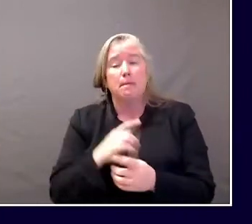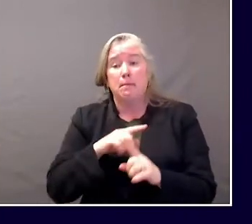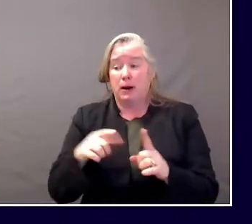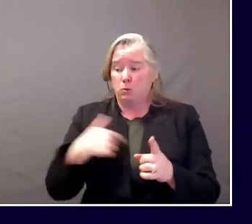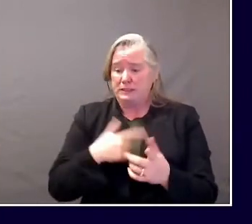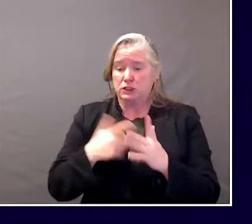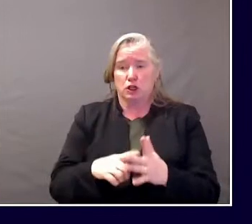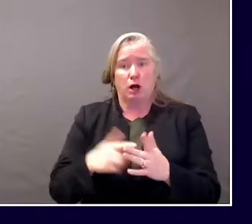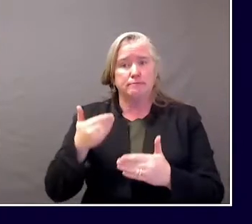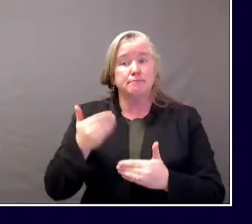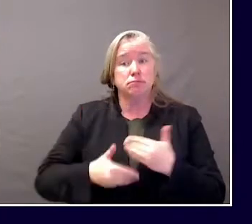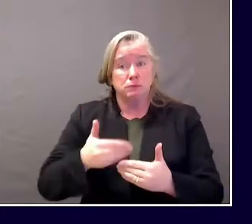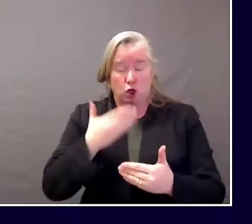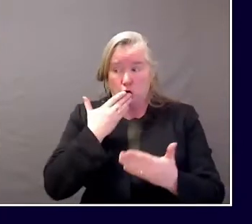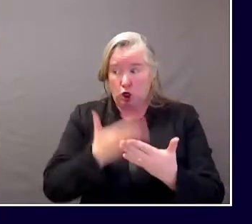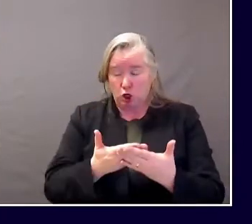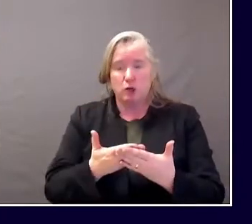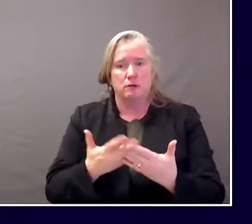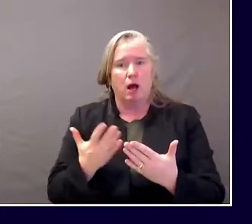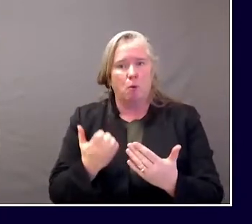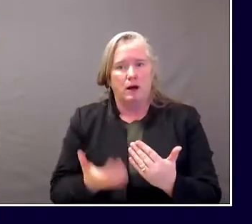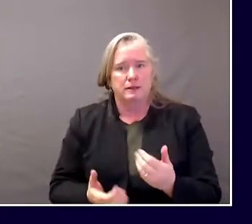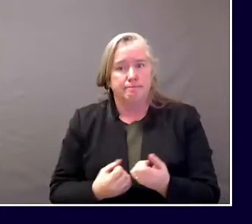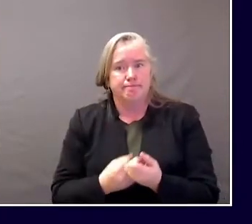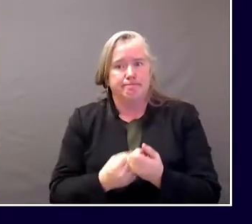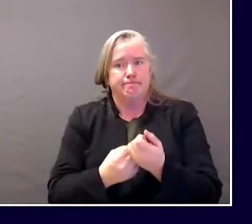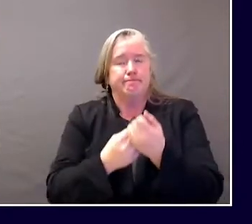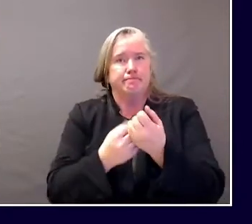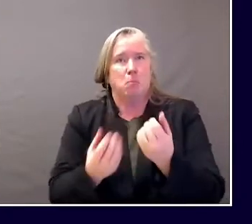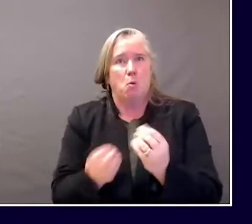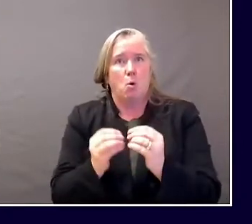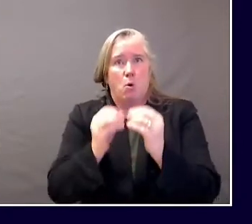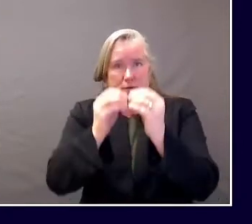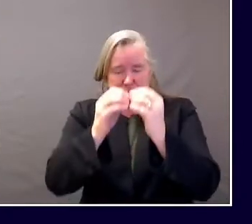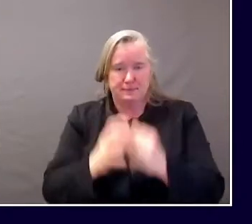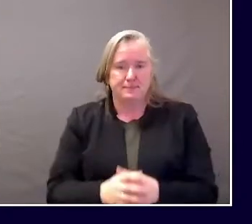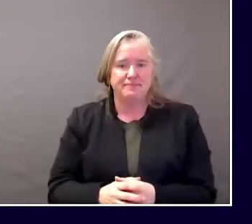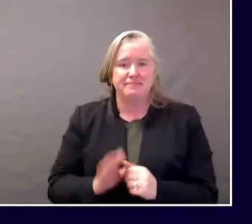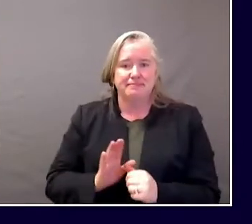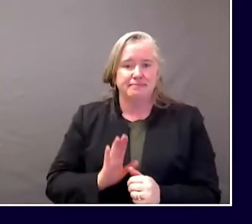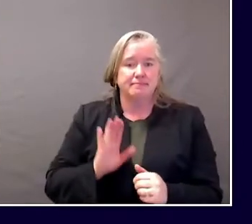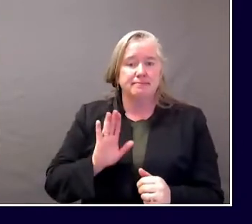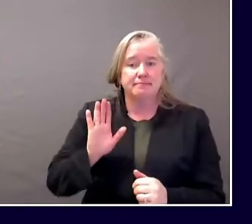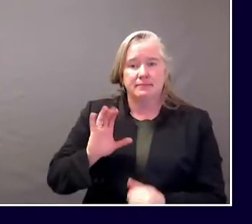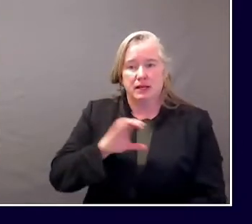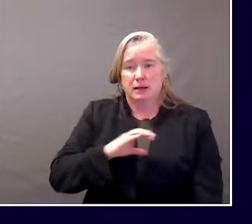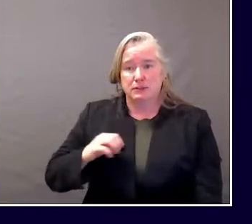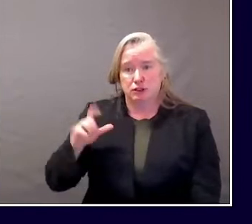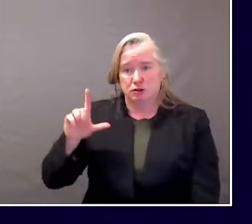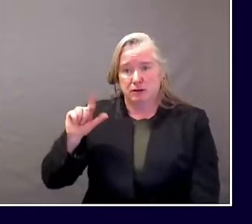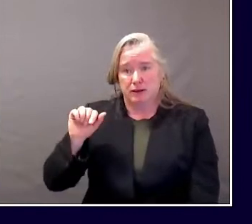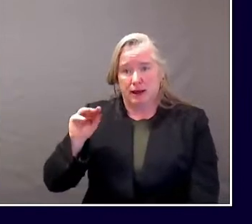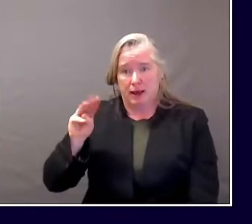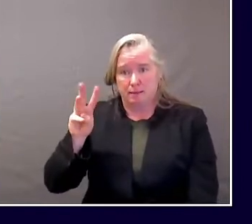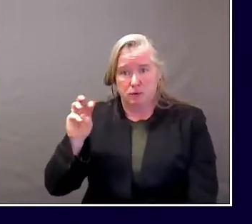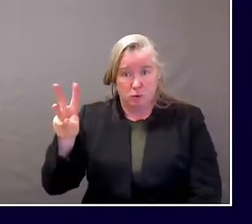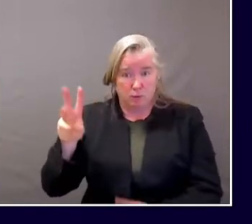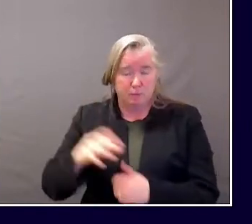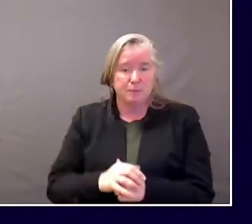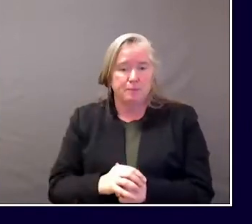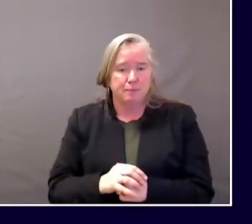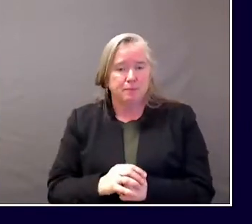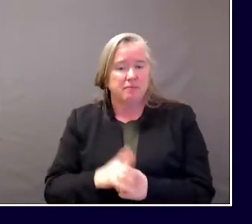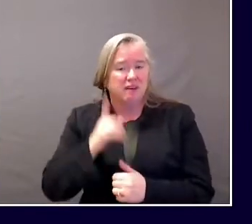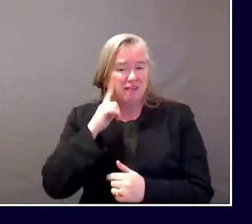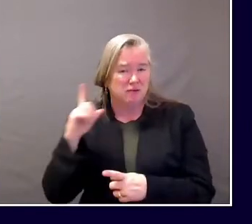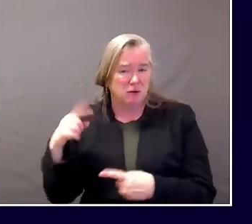footing. I'll add 2 points. I'm sorry. Just one is that we have, for